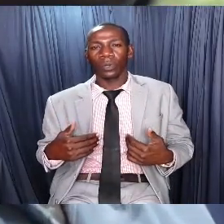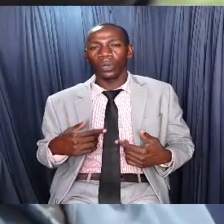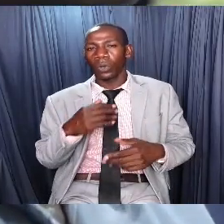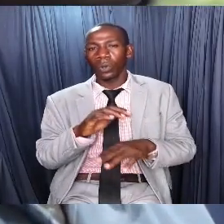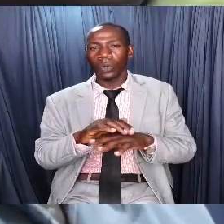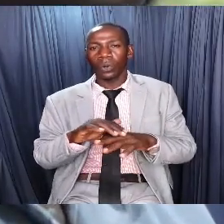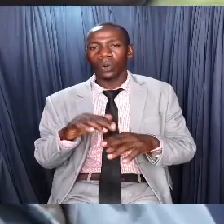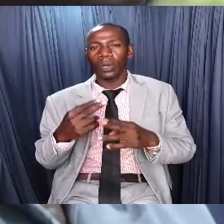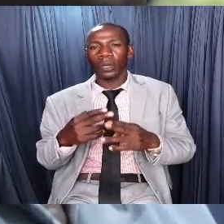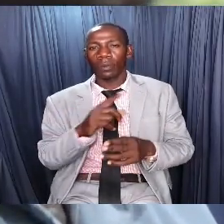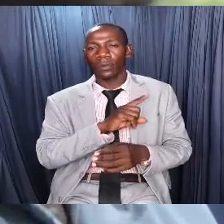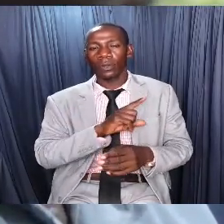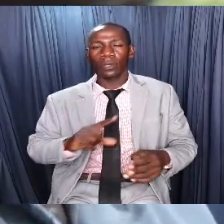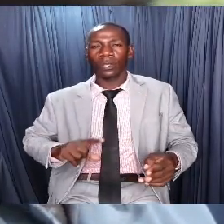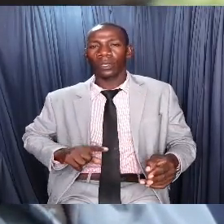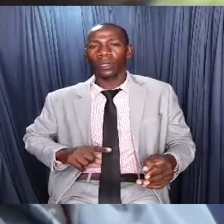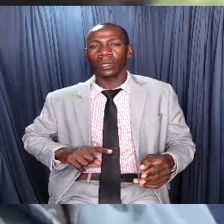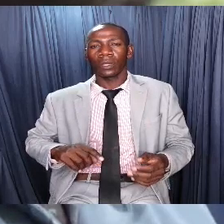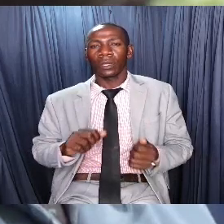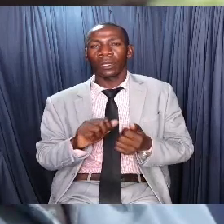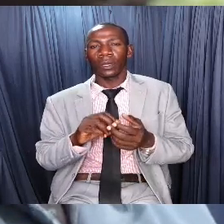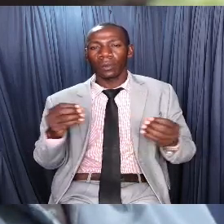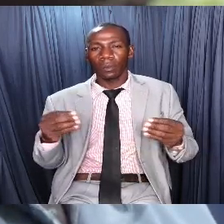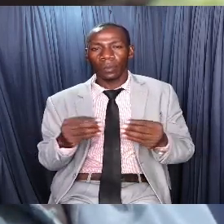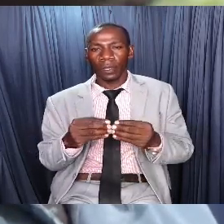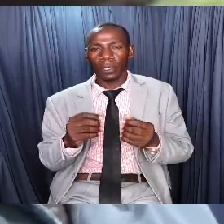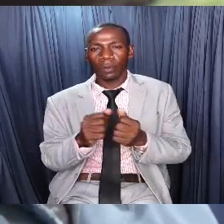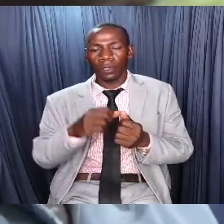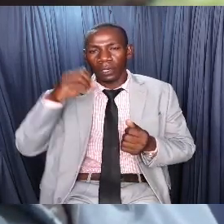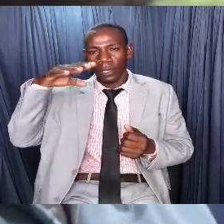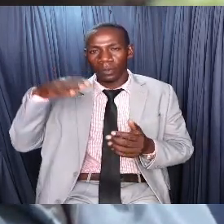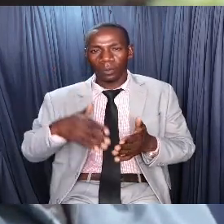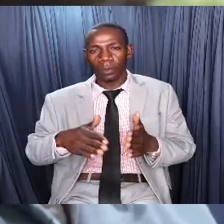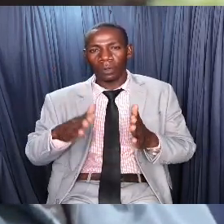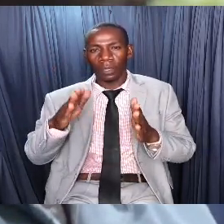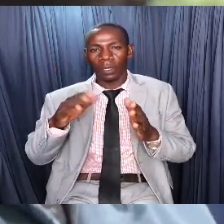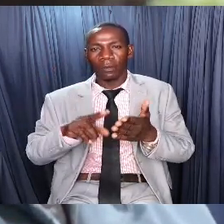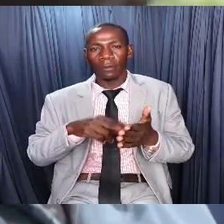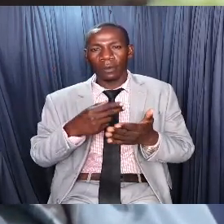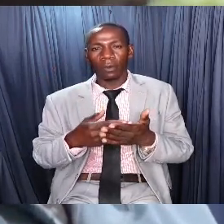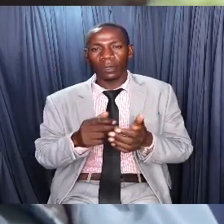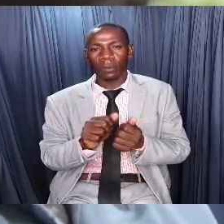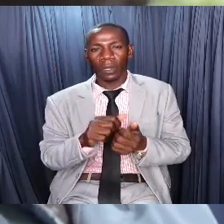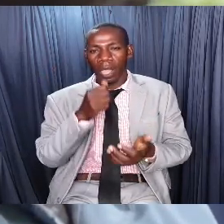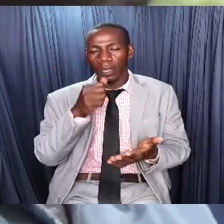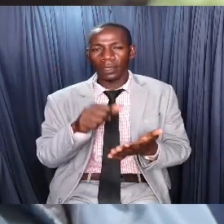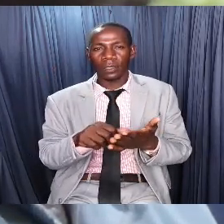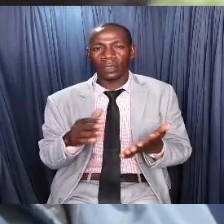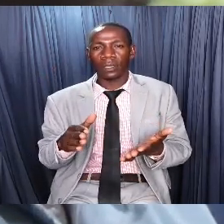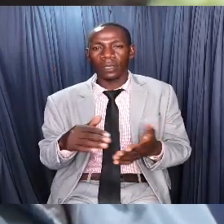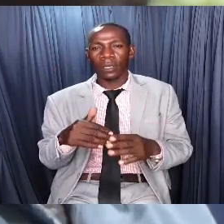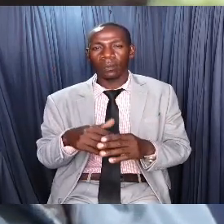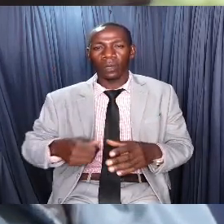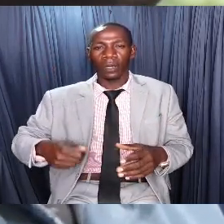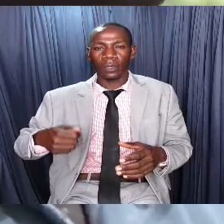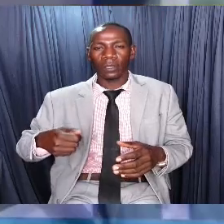Wanaoliitia jina la Bwana. Who are calling the name of the Lord. Sasa nikakutana na mwangaza hapo njiani. Now I met the light on the Lord. Nikaanguka na hizo barua zangu. I fell down with the letters. Ziko mkononi